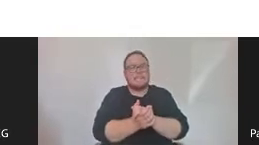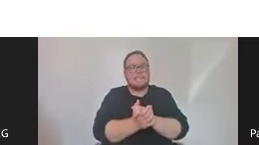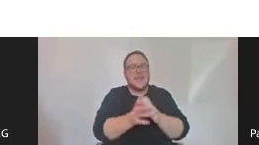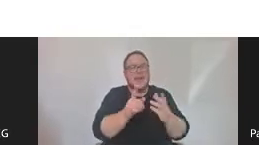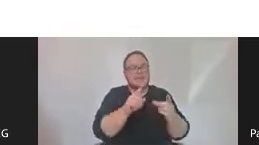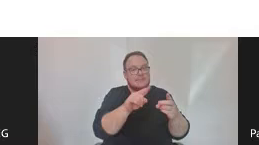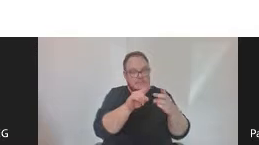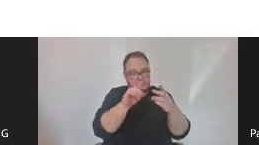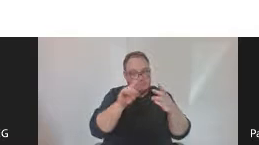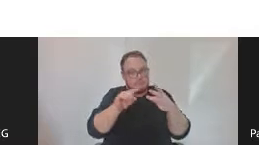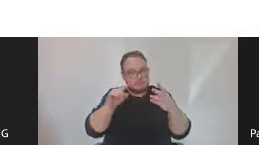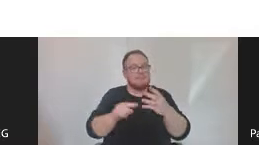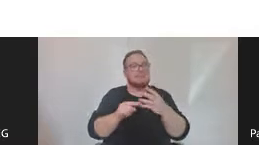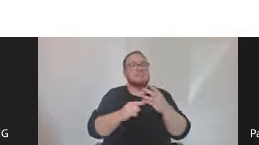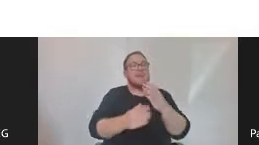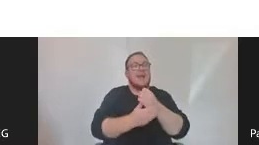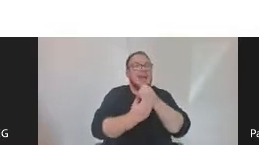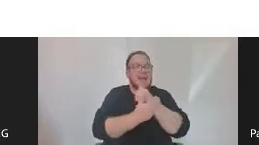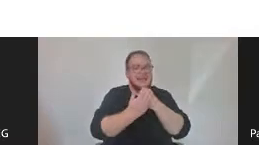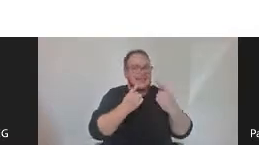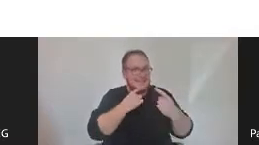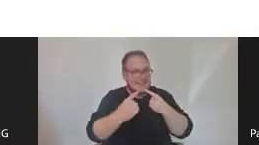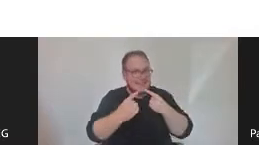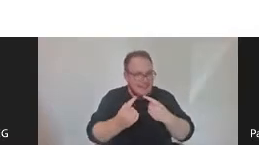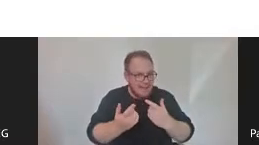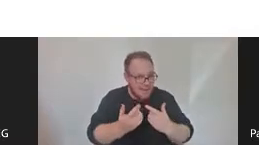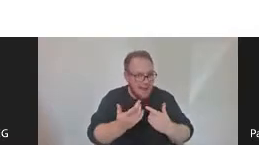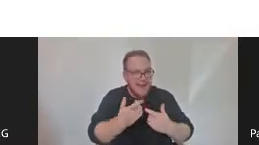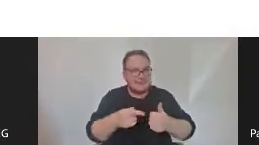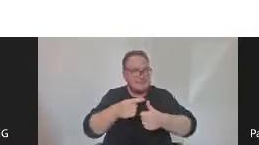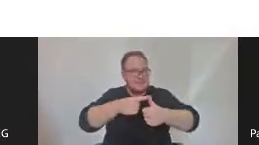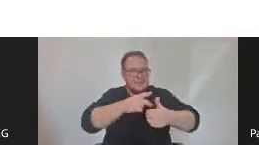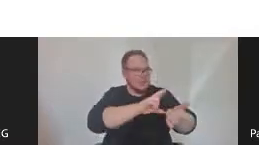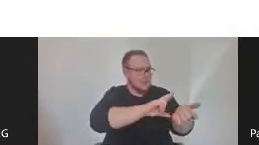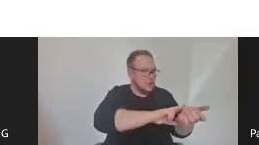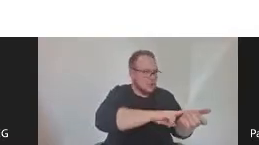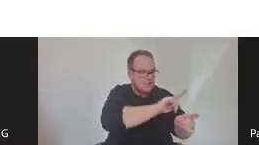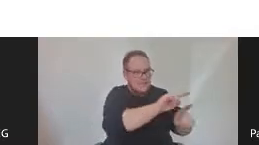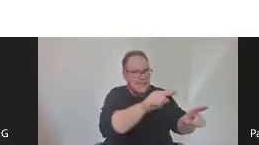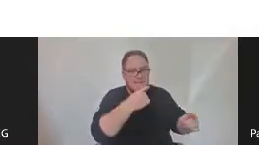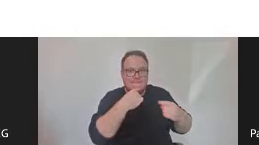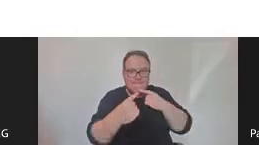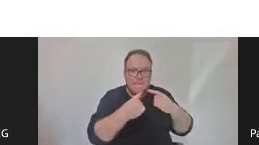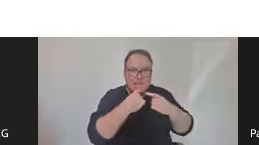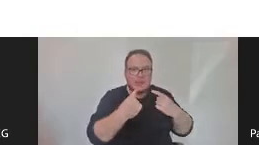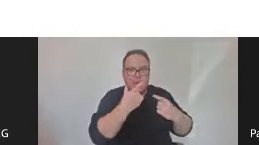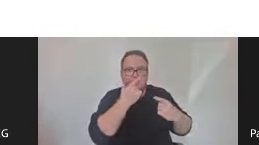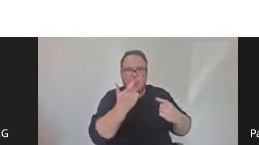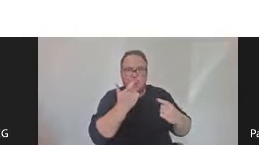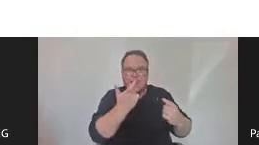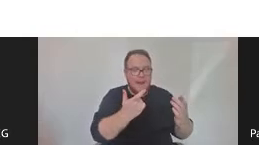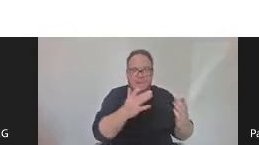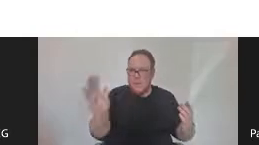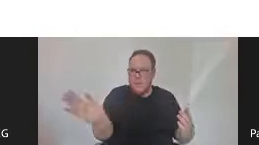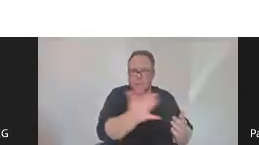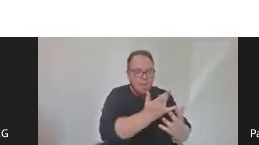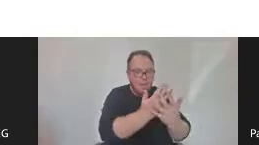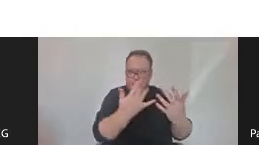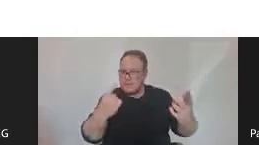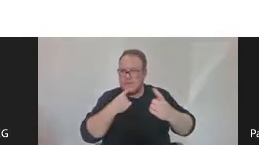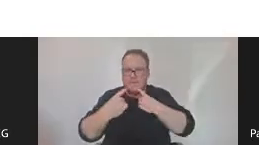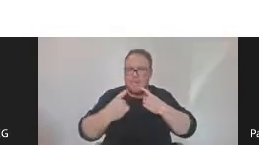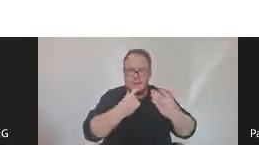we were able to plug into a lot of the GP data that we hold on a